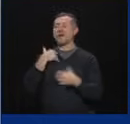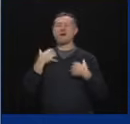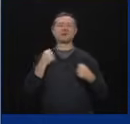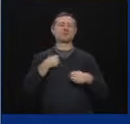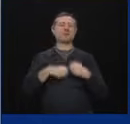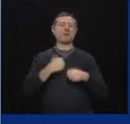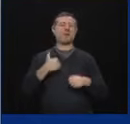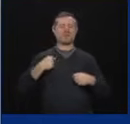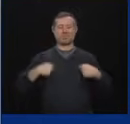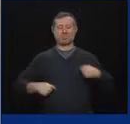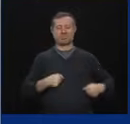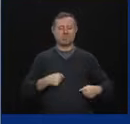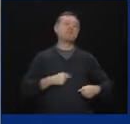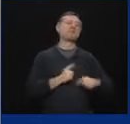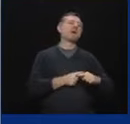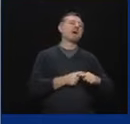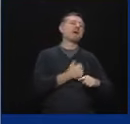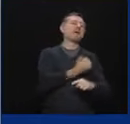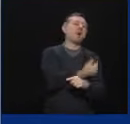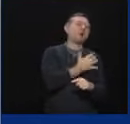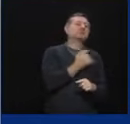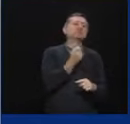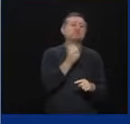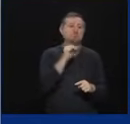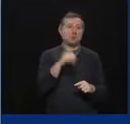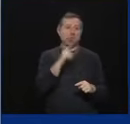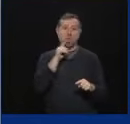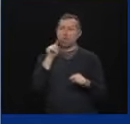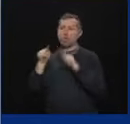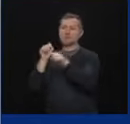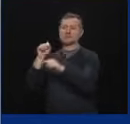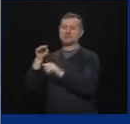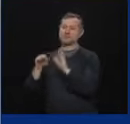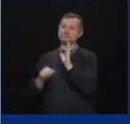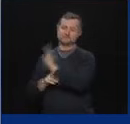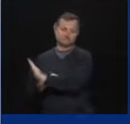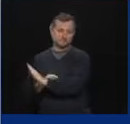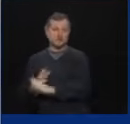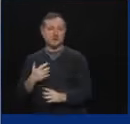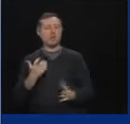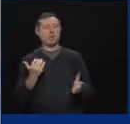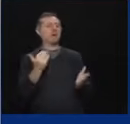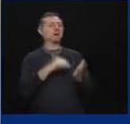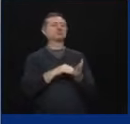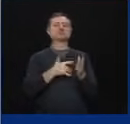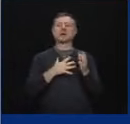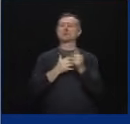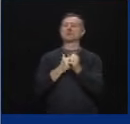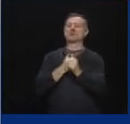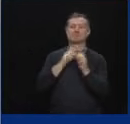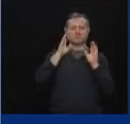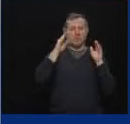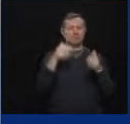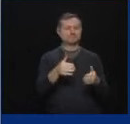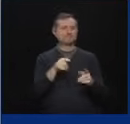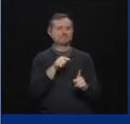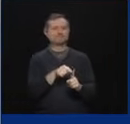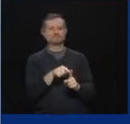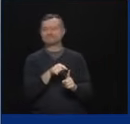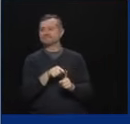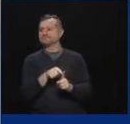Okay, again, I mentioned the young people. We want to get those numbers up higher, and we're going to be focusing on some ways to convince them. Fully vaccinated, still